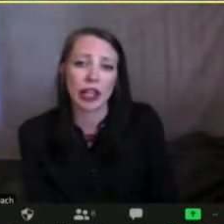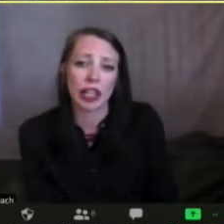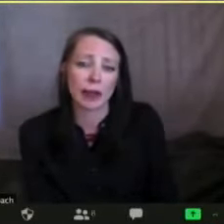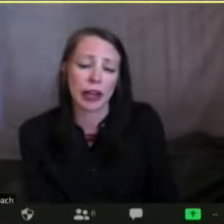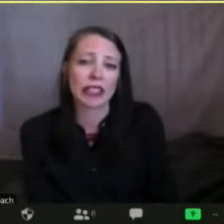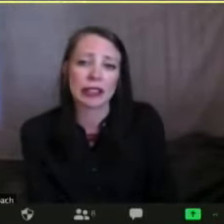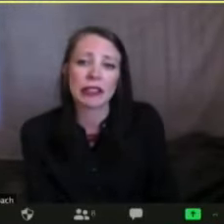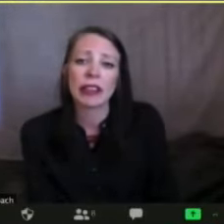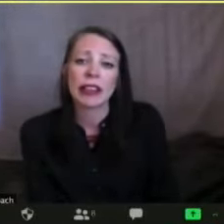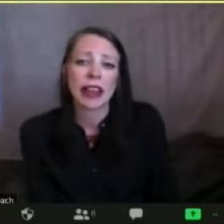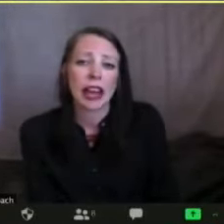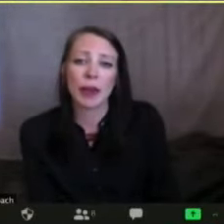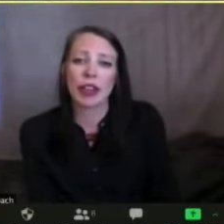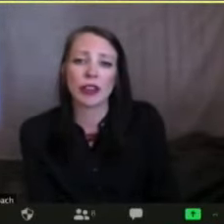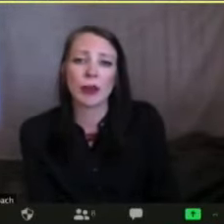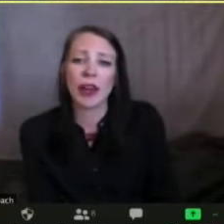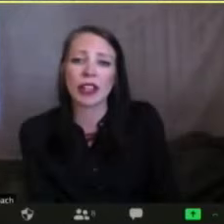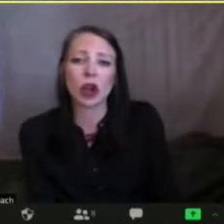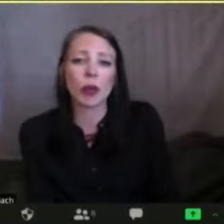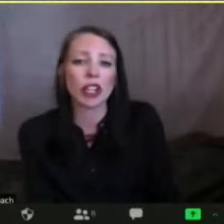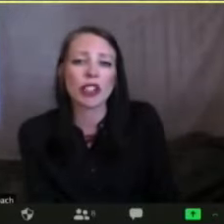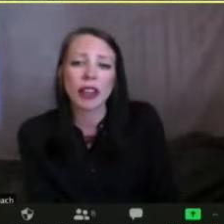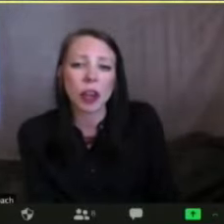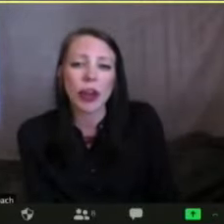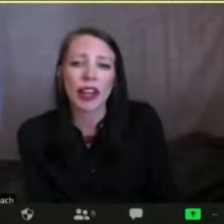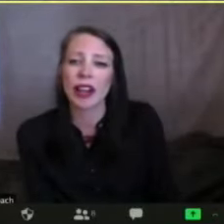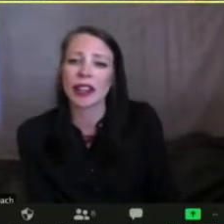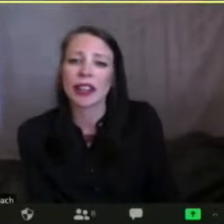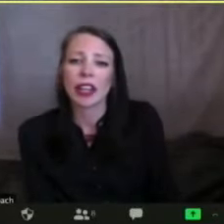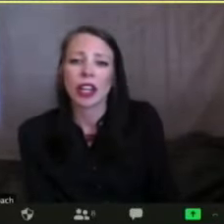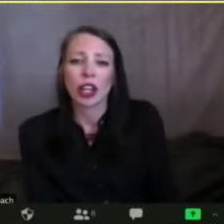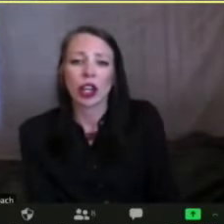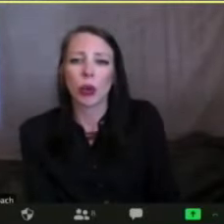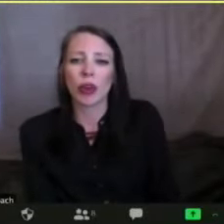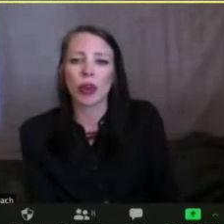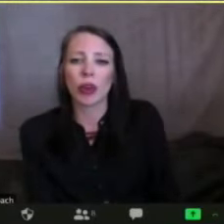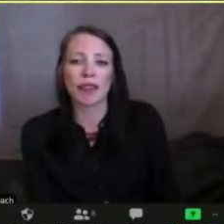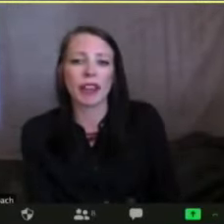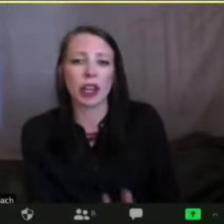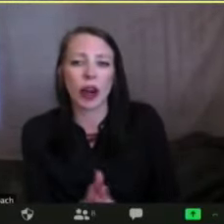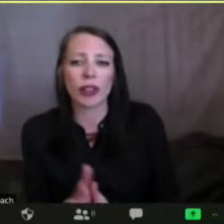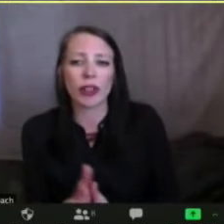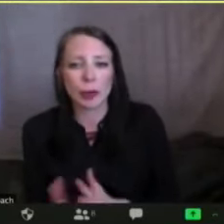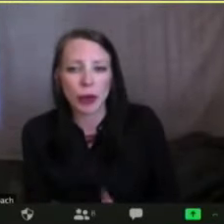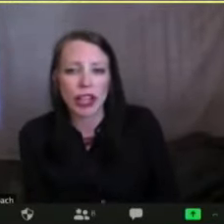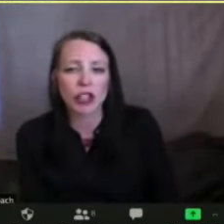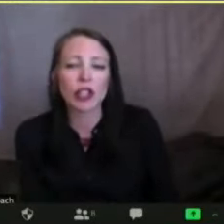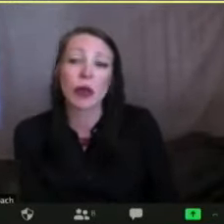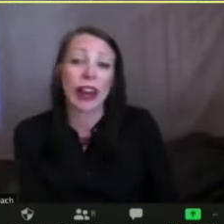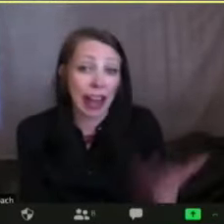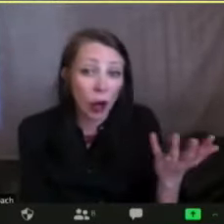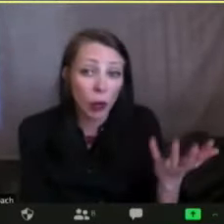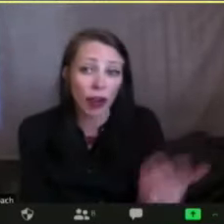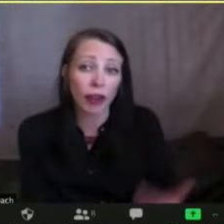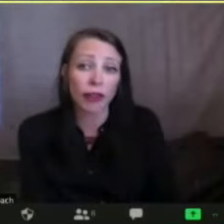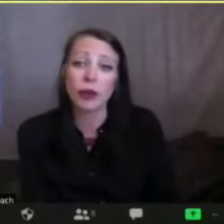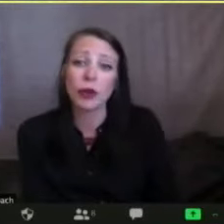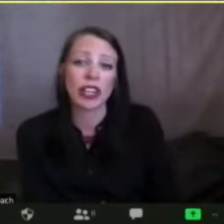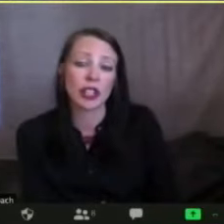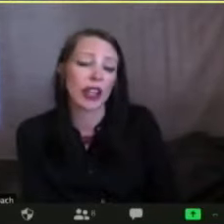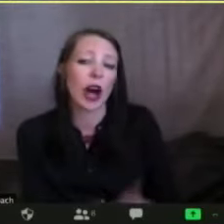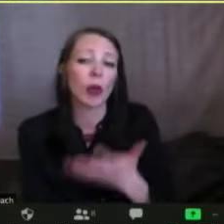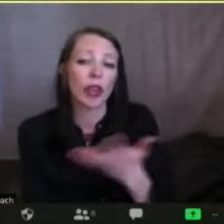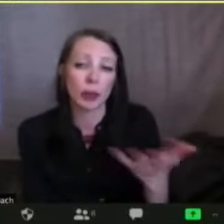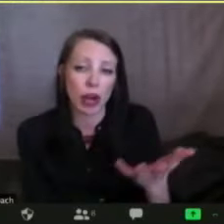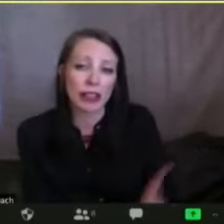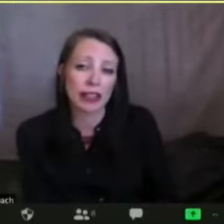been a good experience. I mean, there's been so much stuff going on, and, you know, we've had to figure out separations right now with our food and